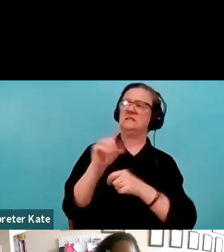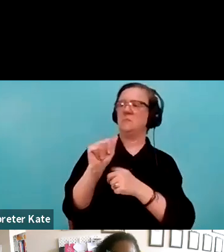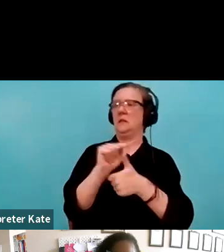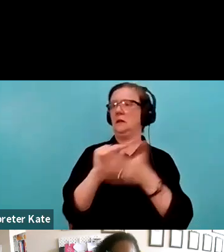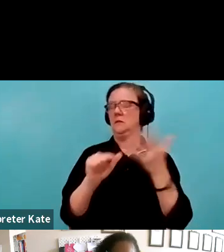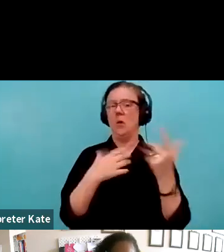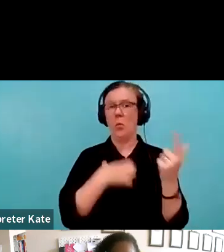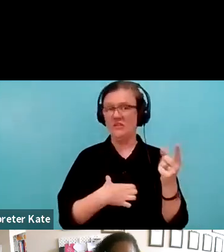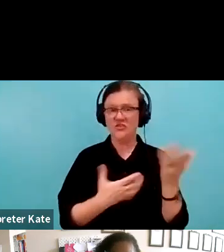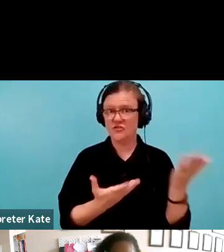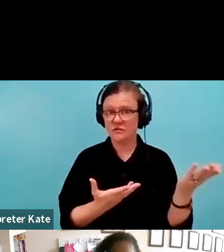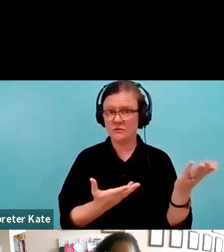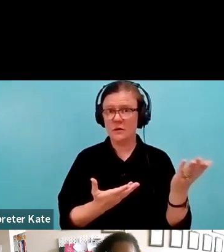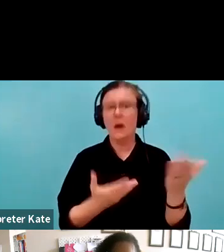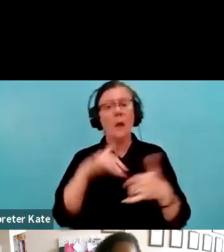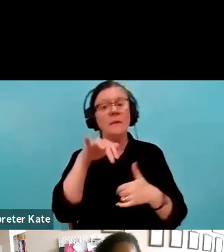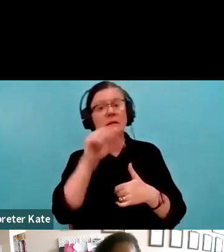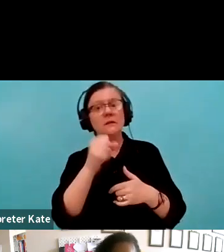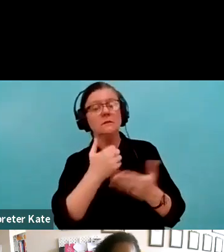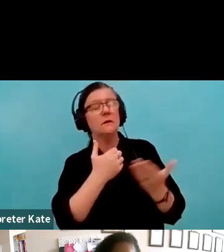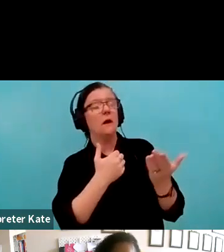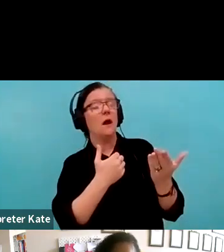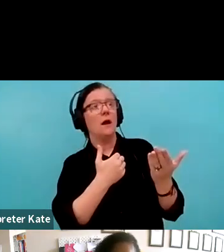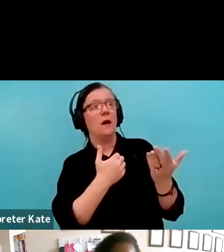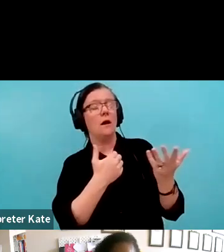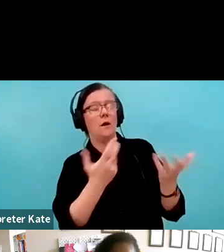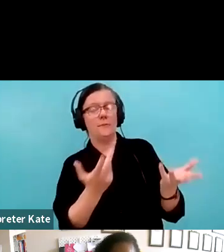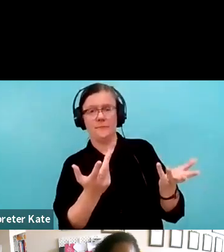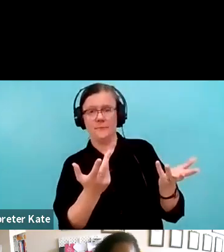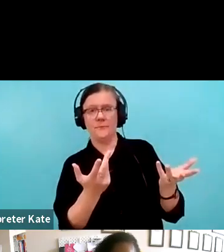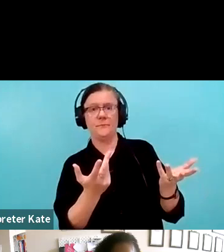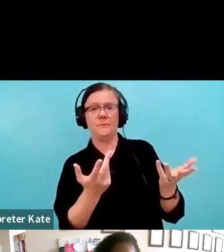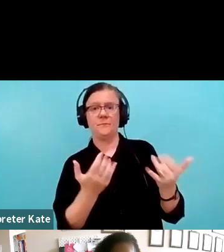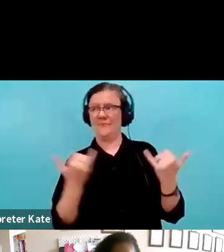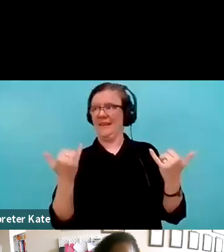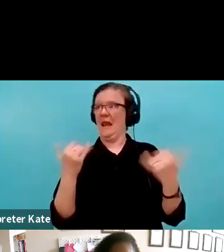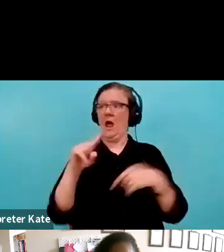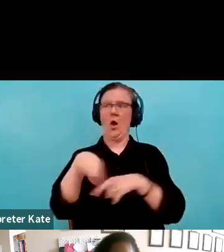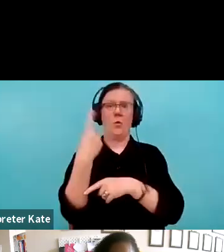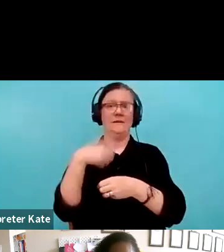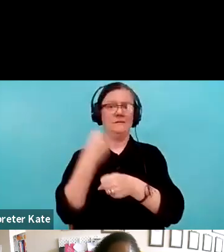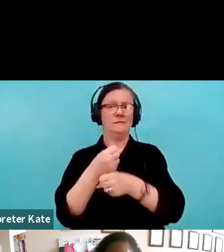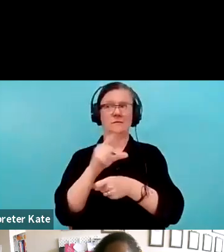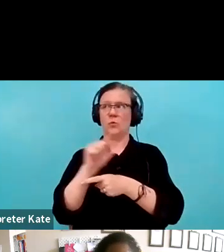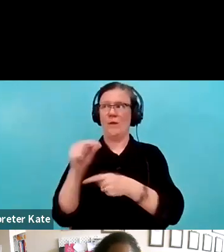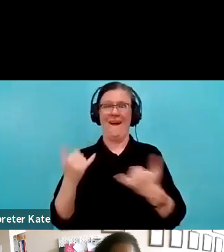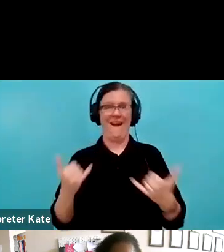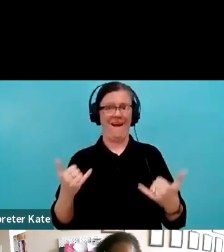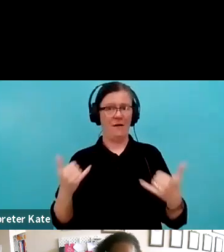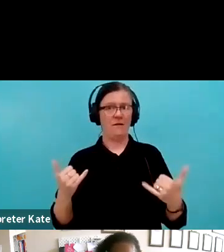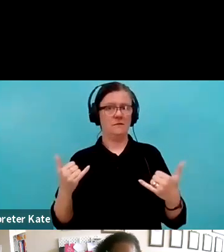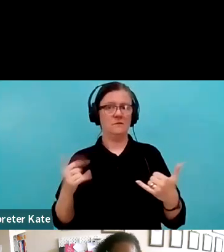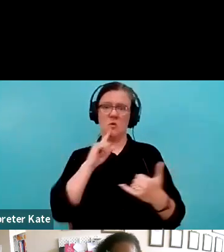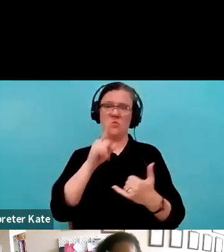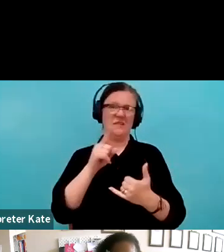And I'm grateful that, in this time, and it even kind of before the